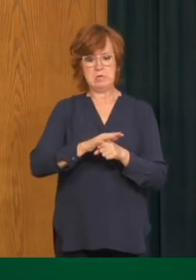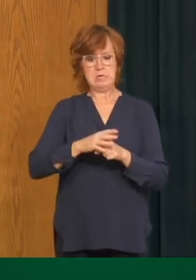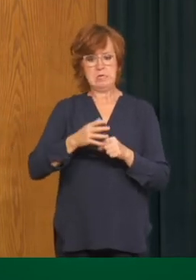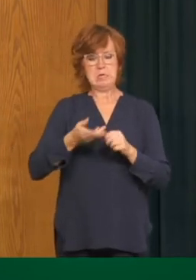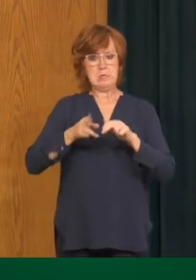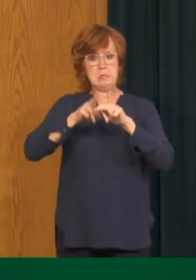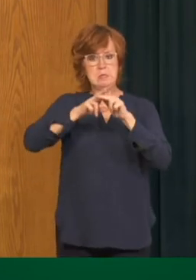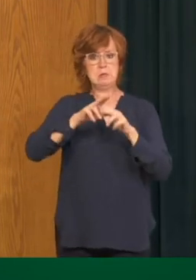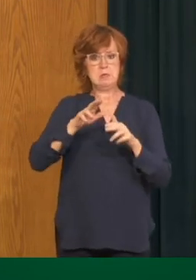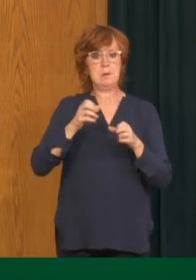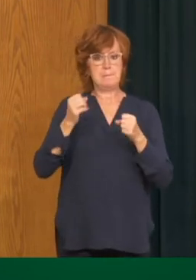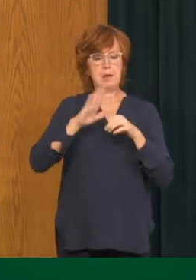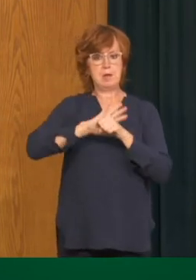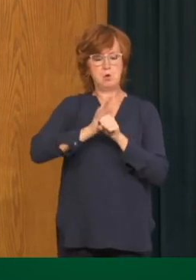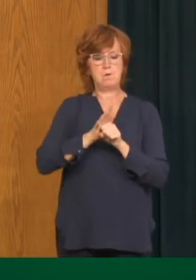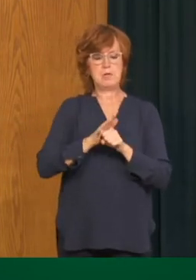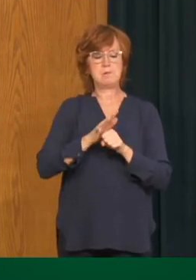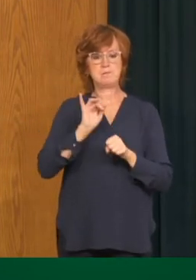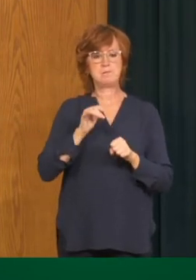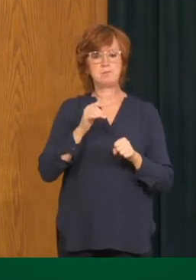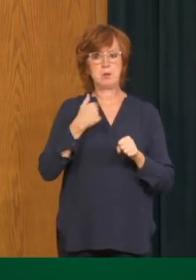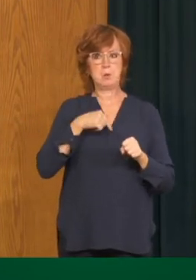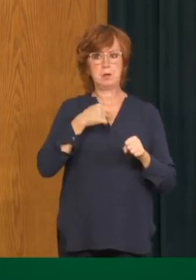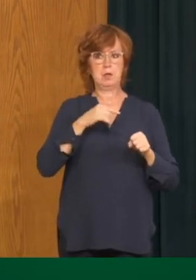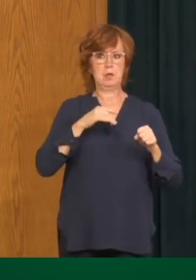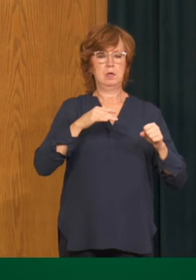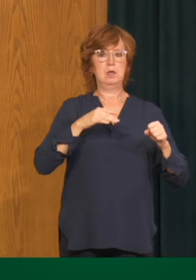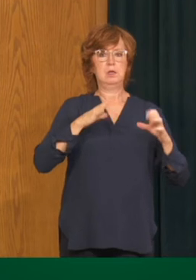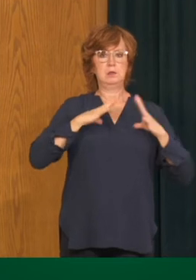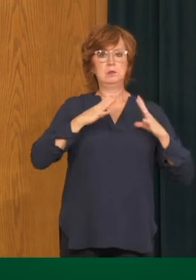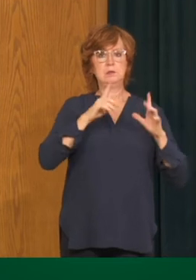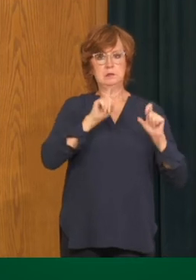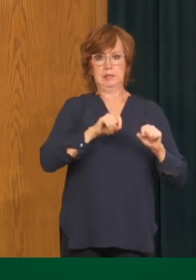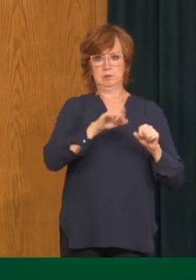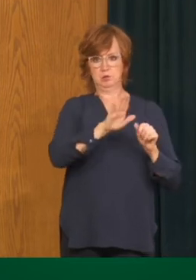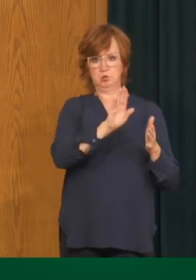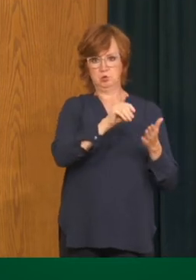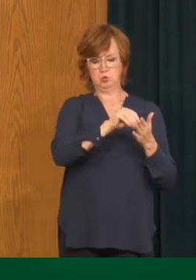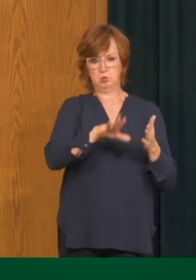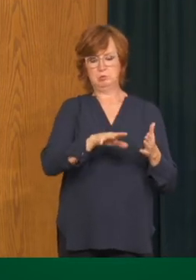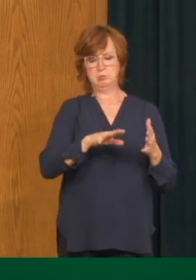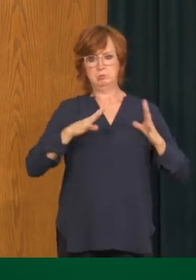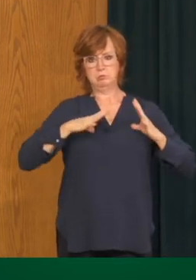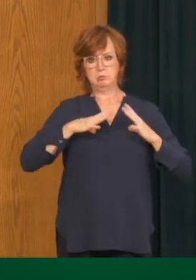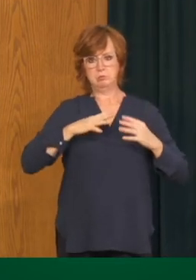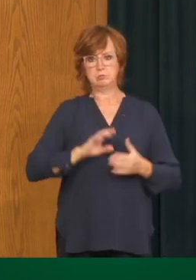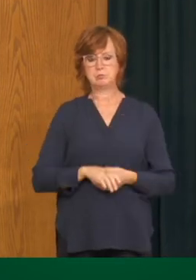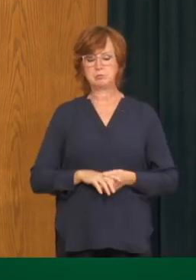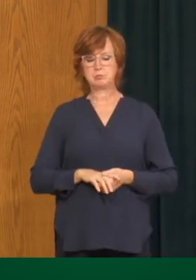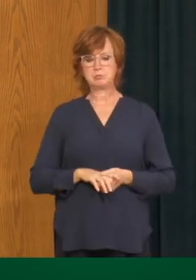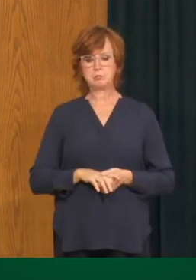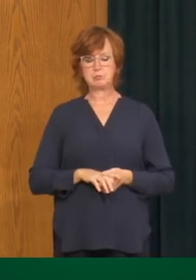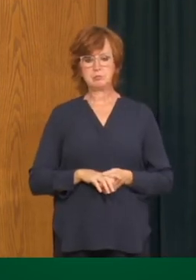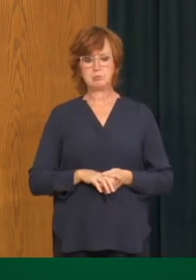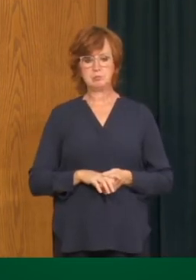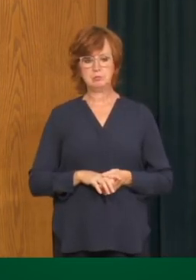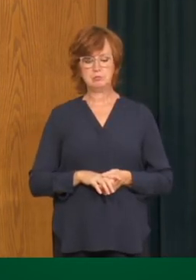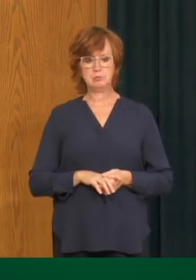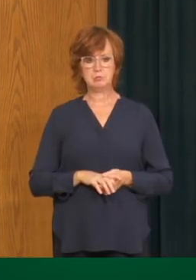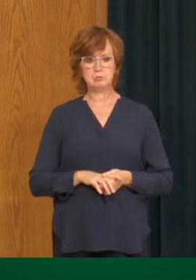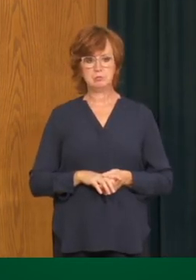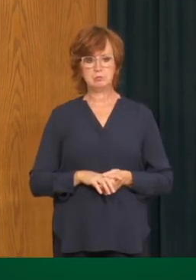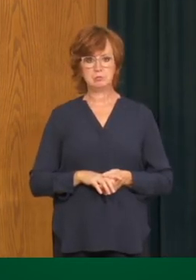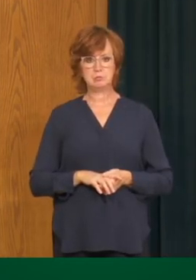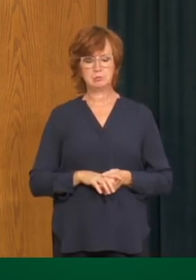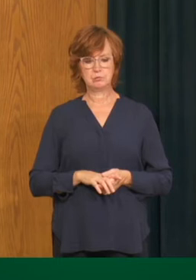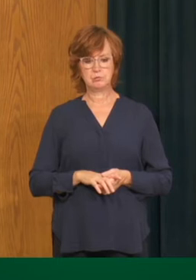that will further inform the risk in a school setting. And we have to remember that, while we anticipate that there